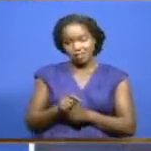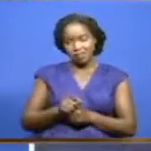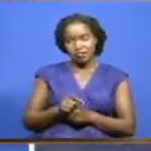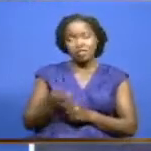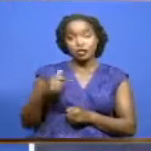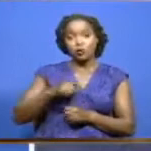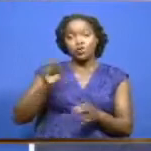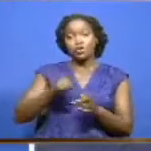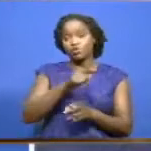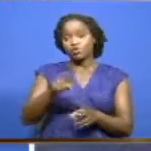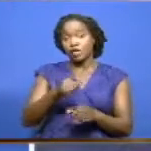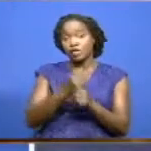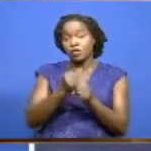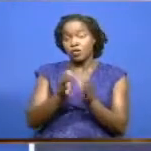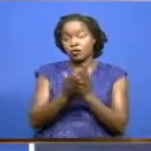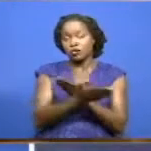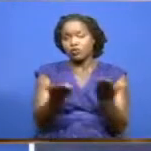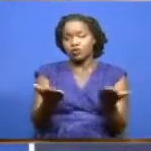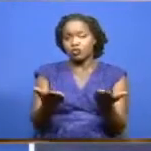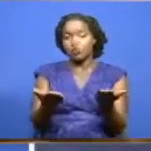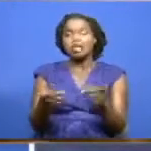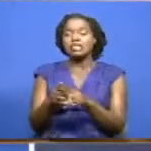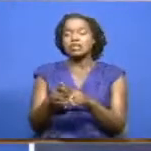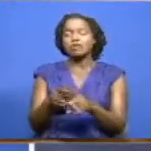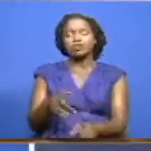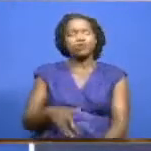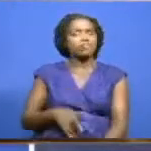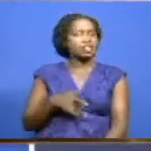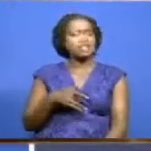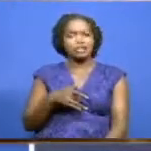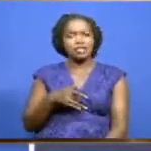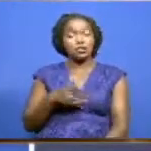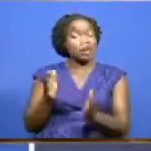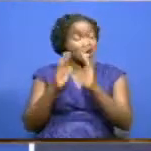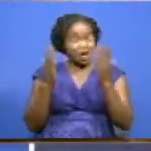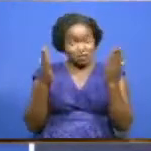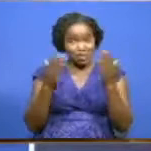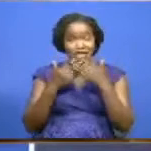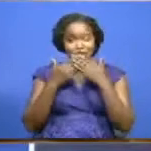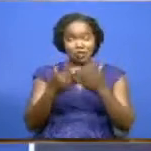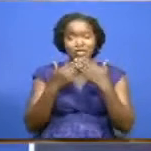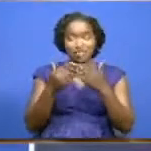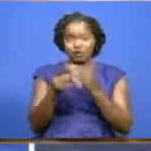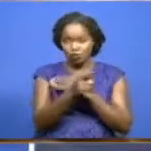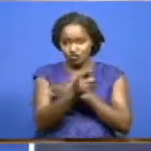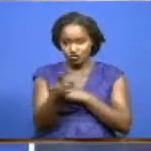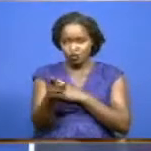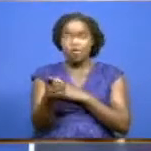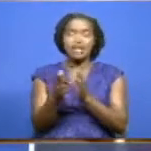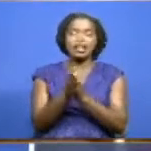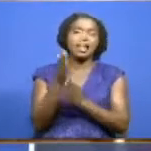and work with you is so that you also see that we appreciate what you do. And we are happy